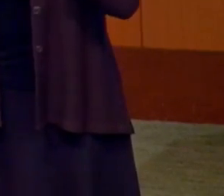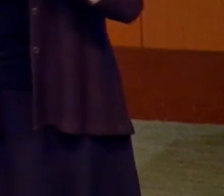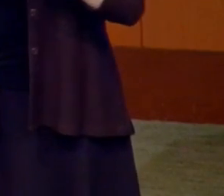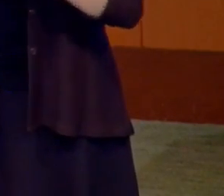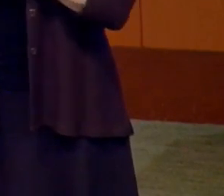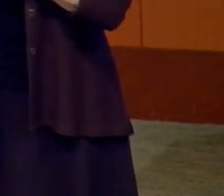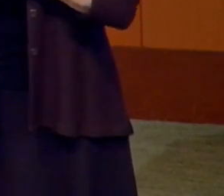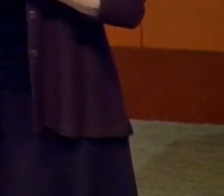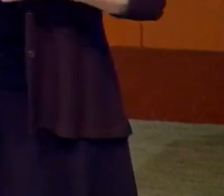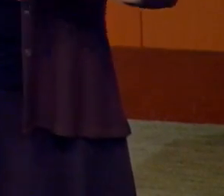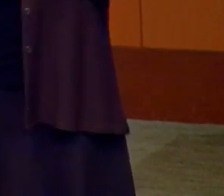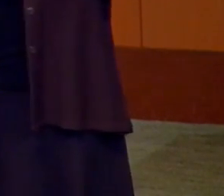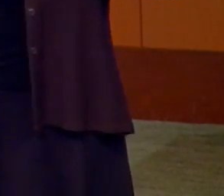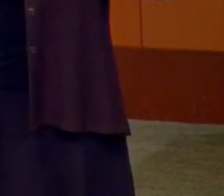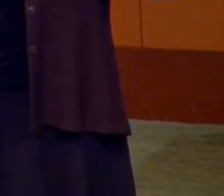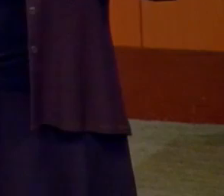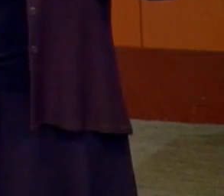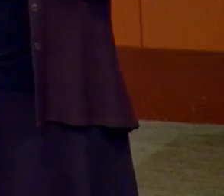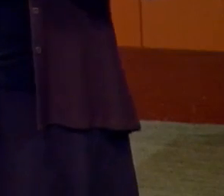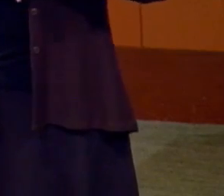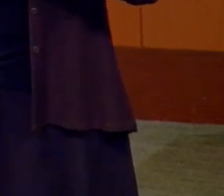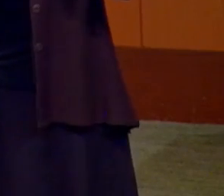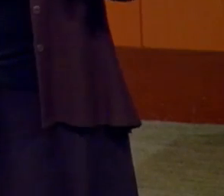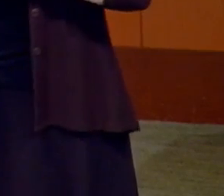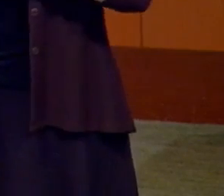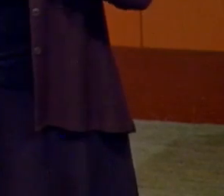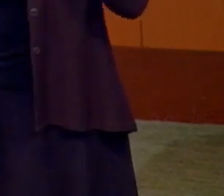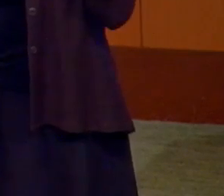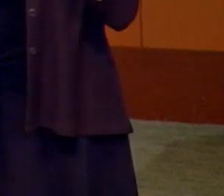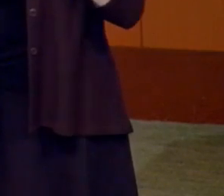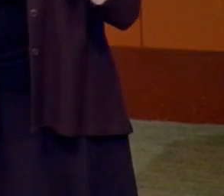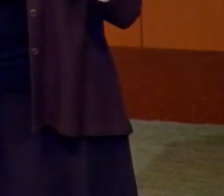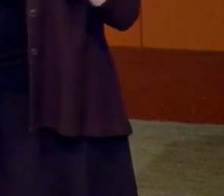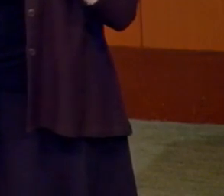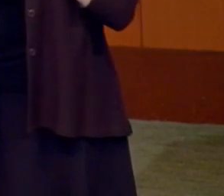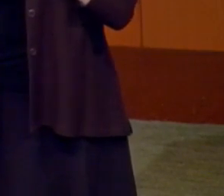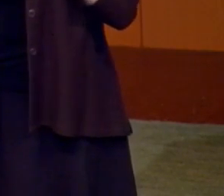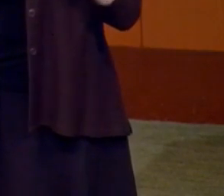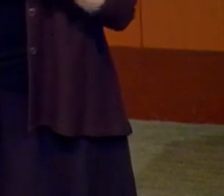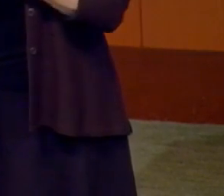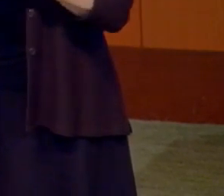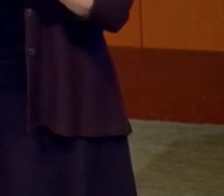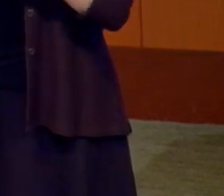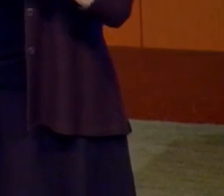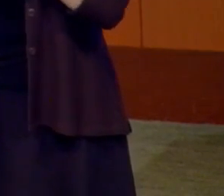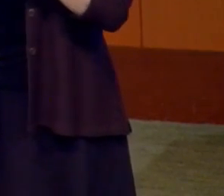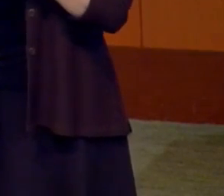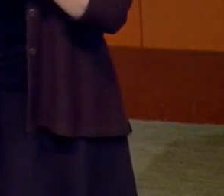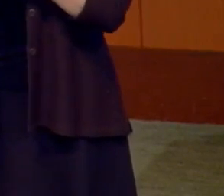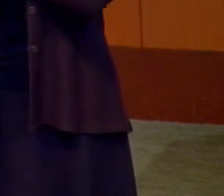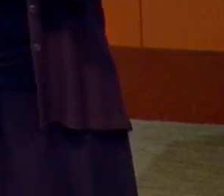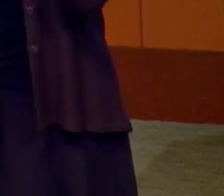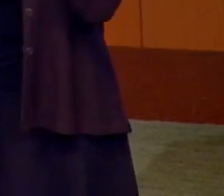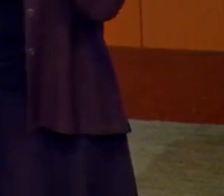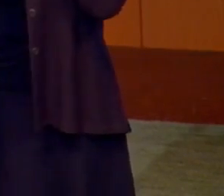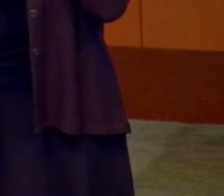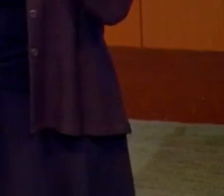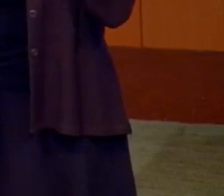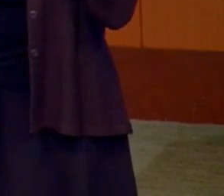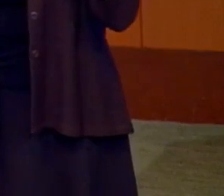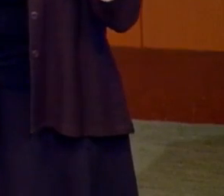heart. This is my most productive distribution center in the United States. My most productive.